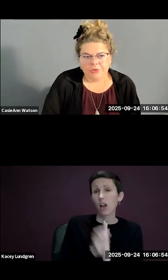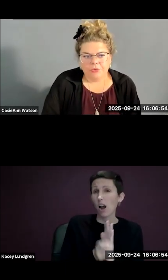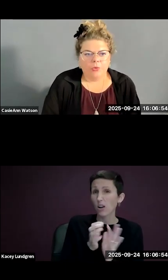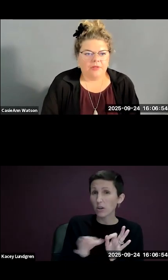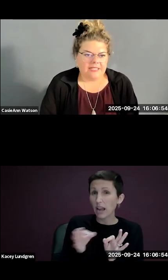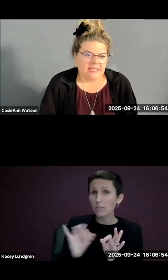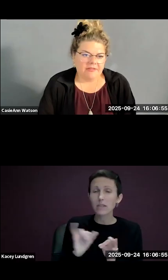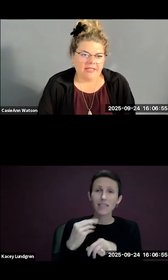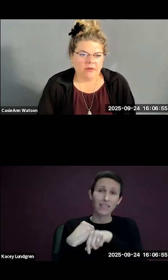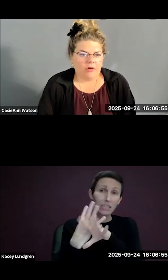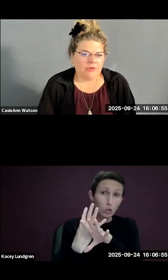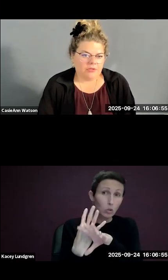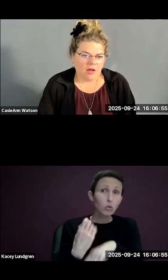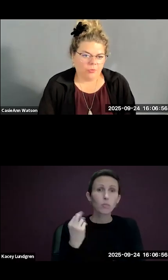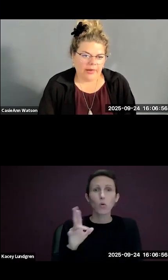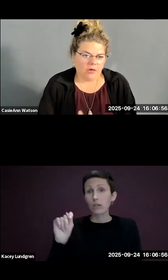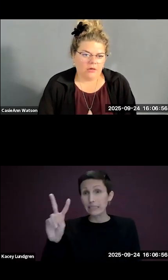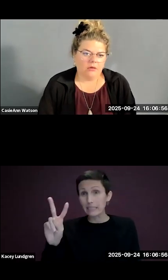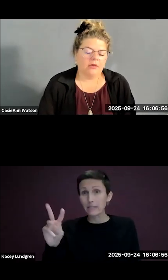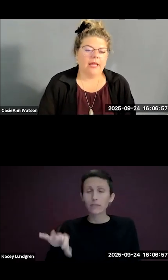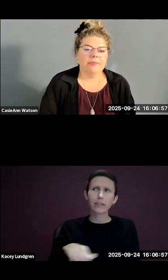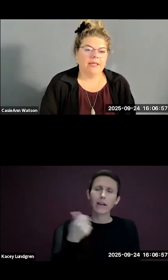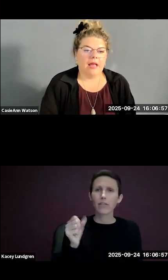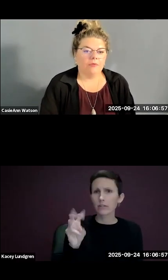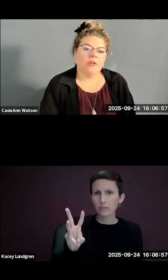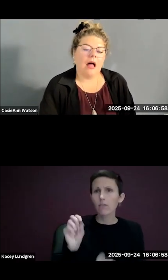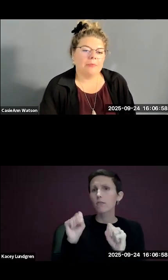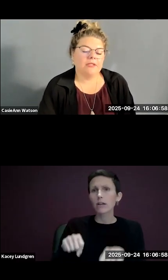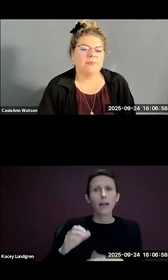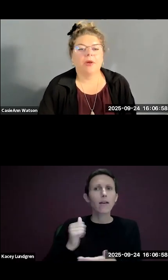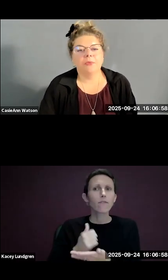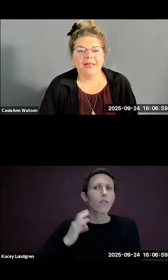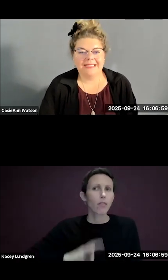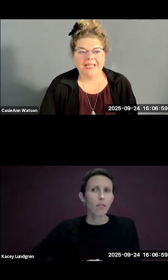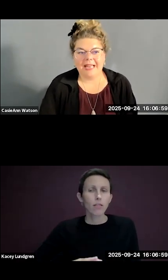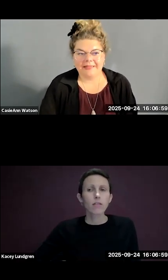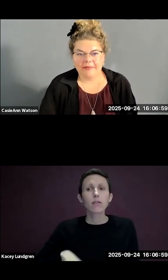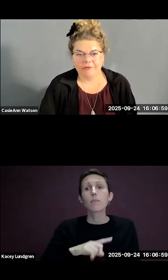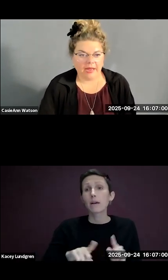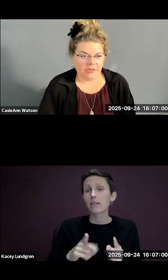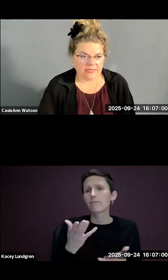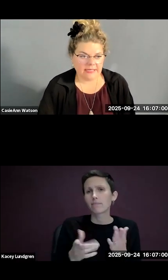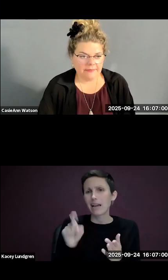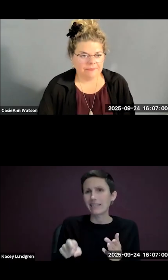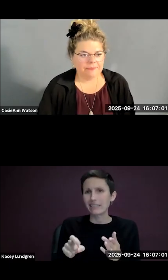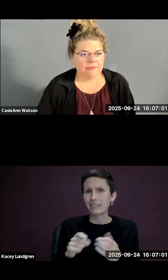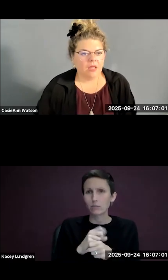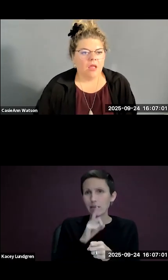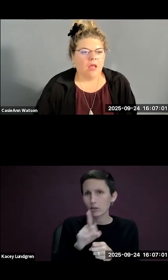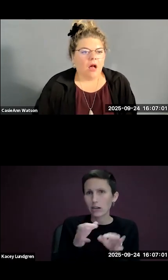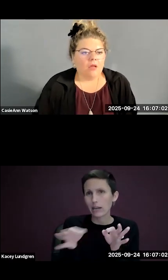like on Zoom or the TV or other software, can be helpful options, but you may need to edit them for